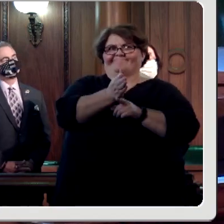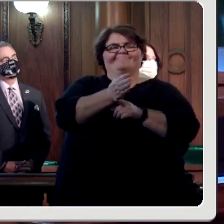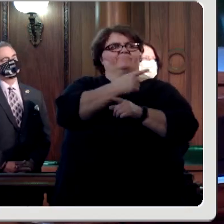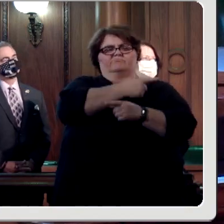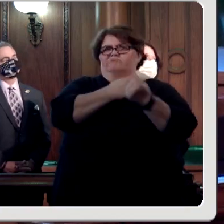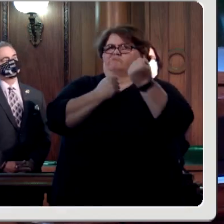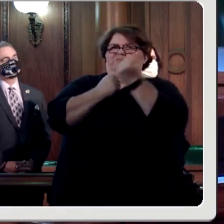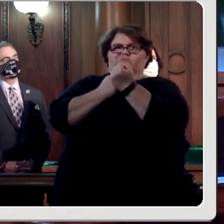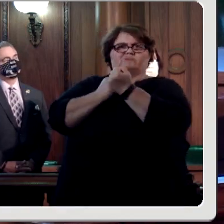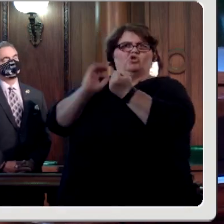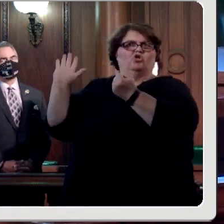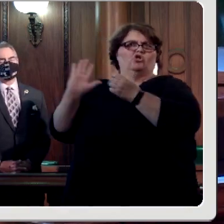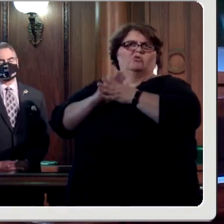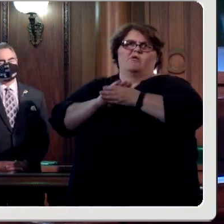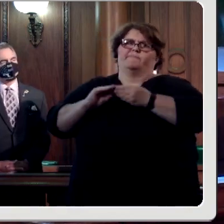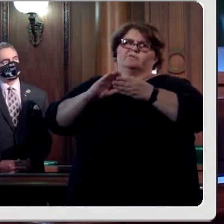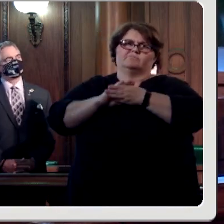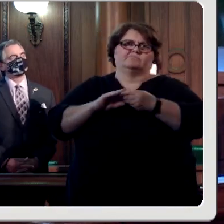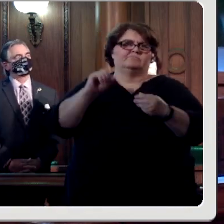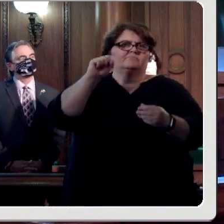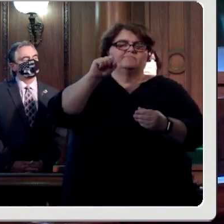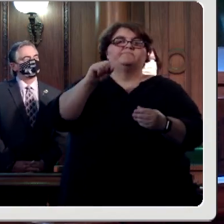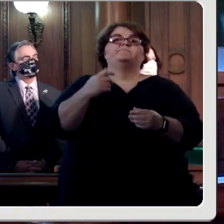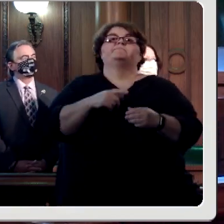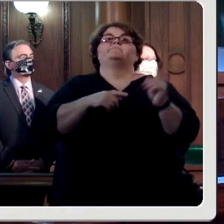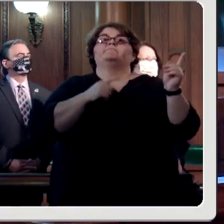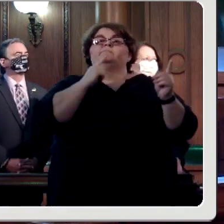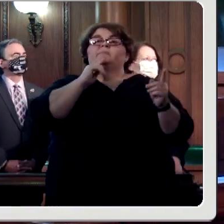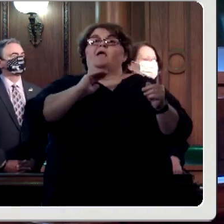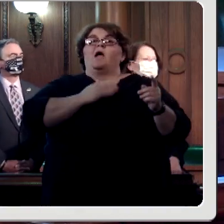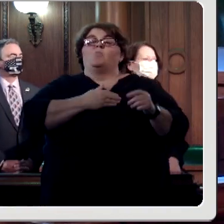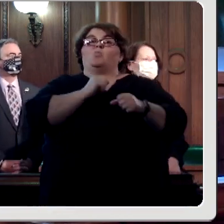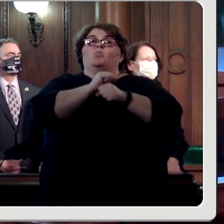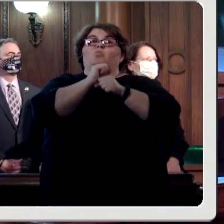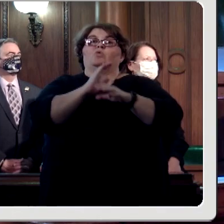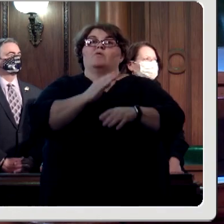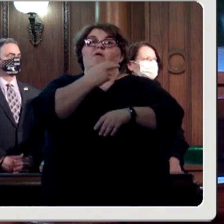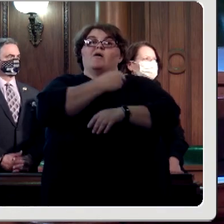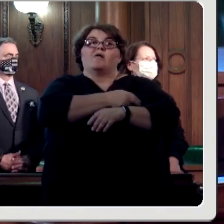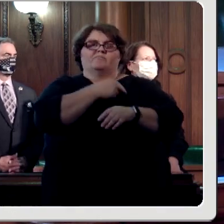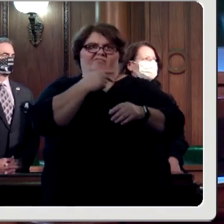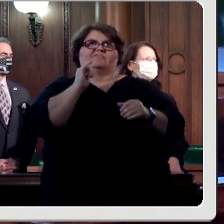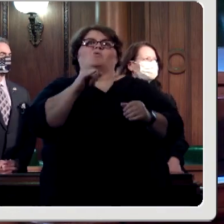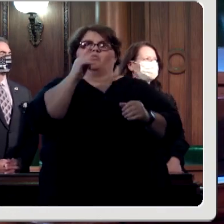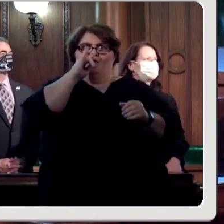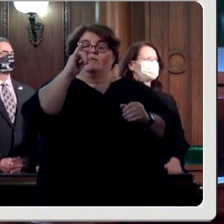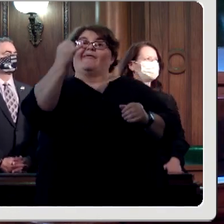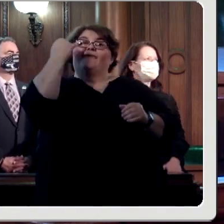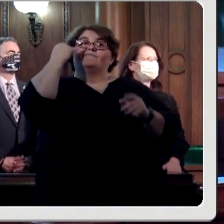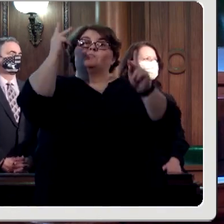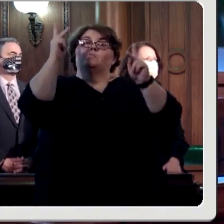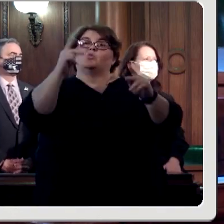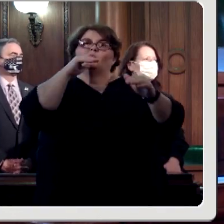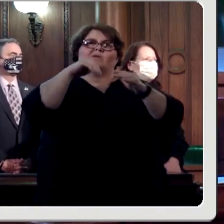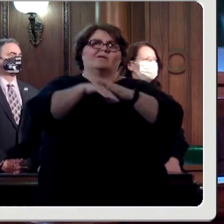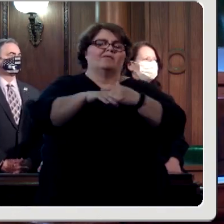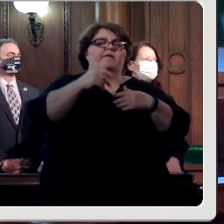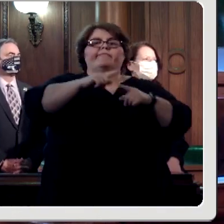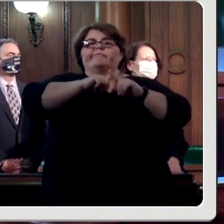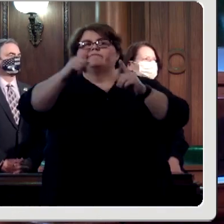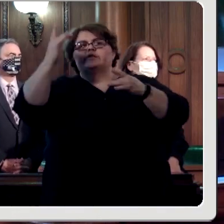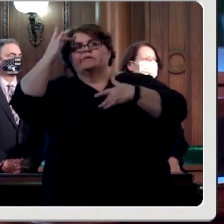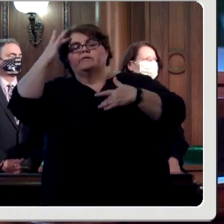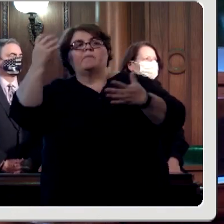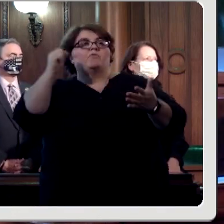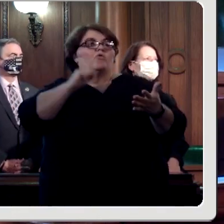practical standpoint, I just want to highlight what that means for patients who may be coming in with respiratory symptoms. If they've had a known COVID